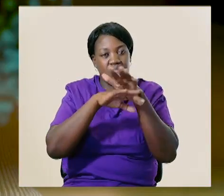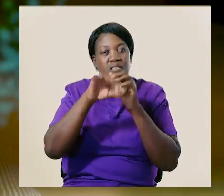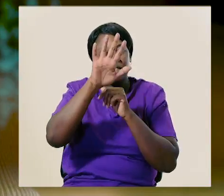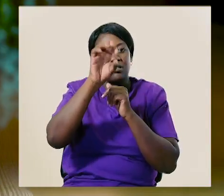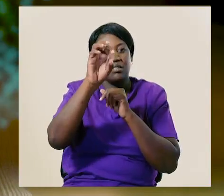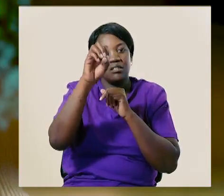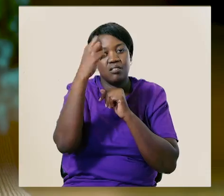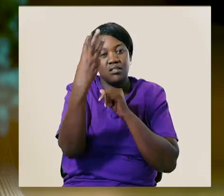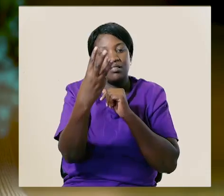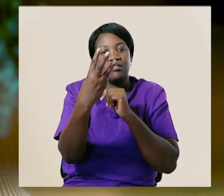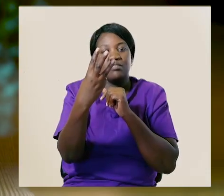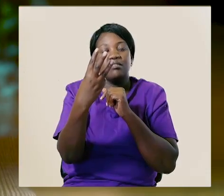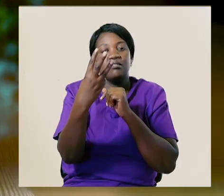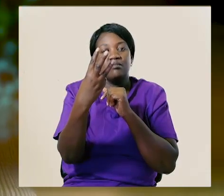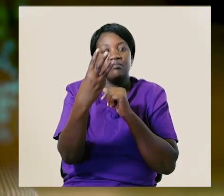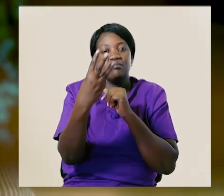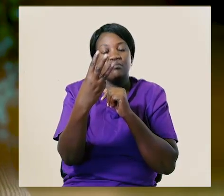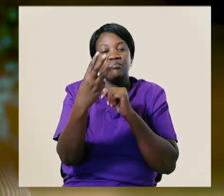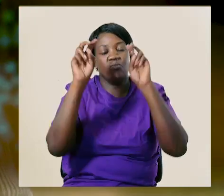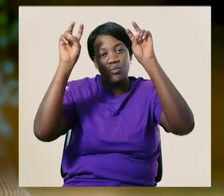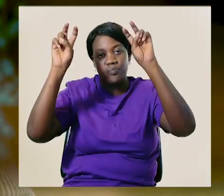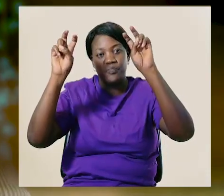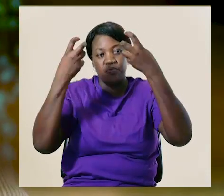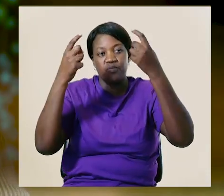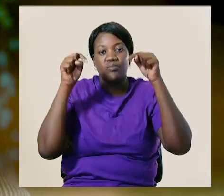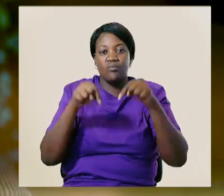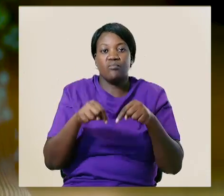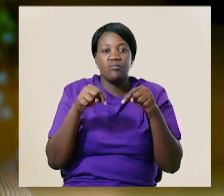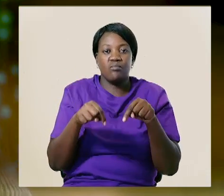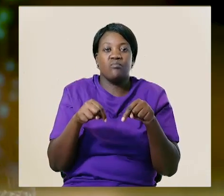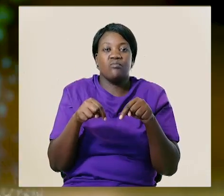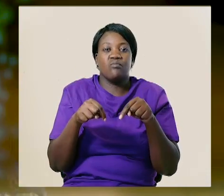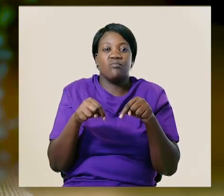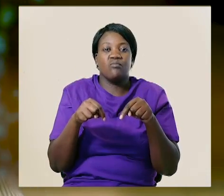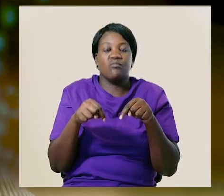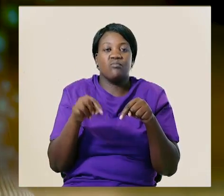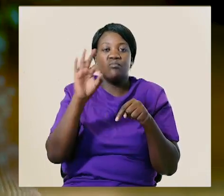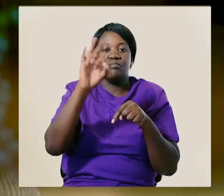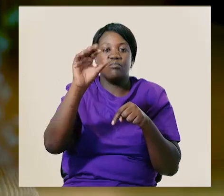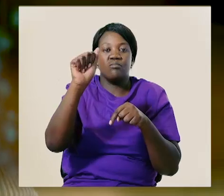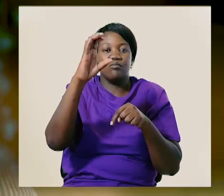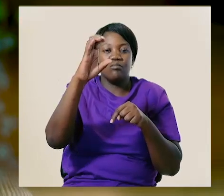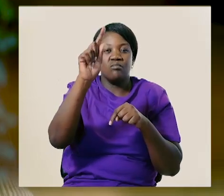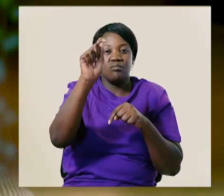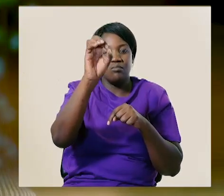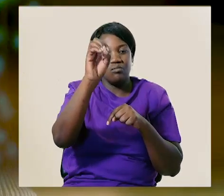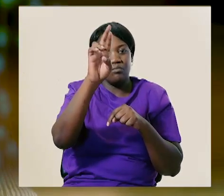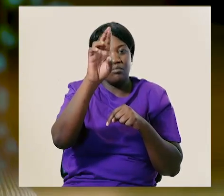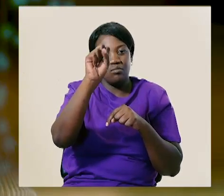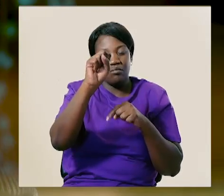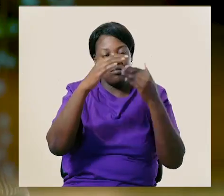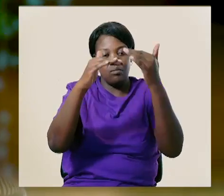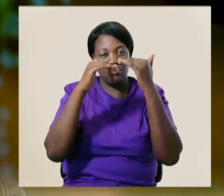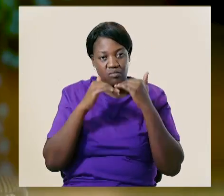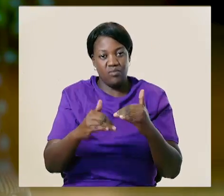at 5003 and mention the keyword for this lesson, which is factors. Then leave a space and